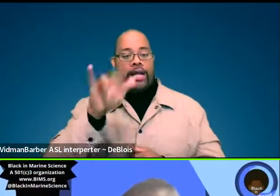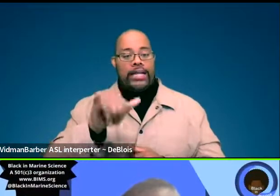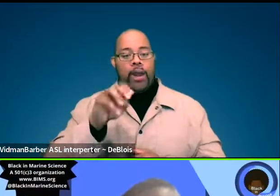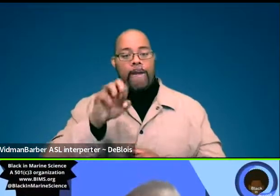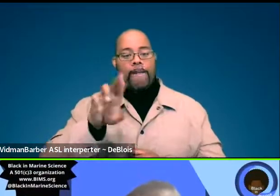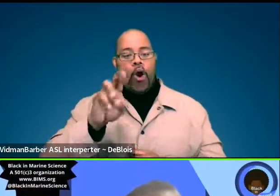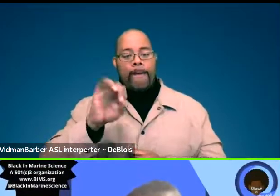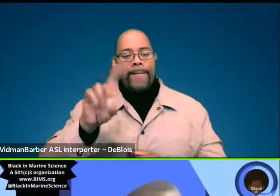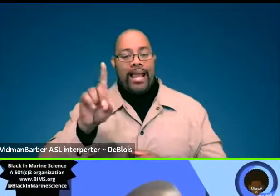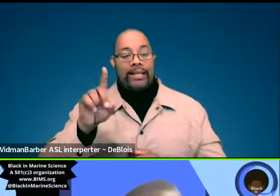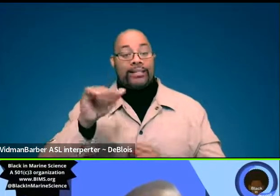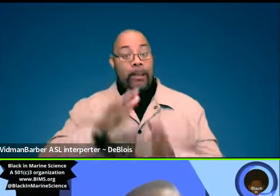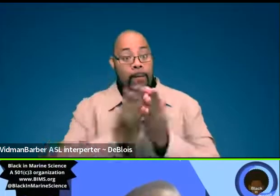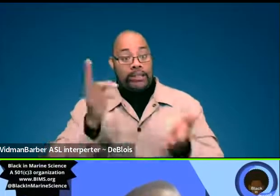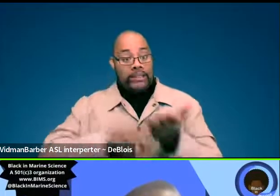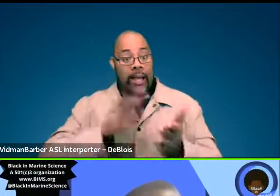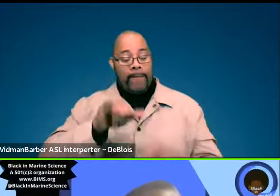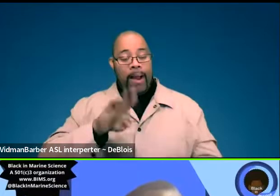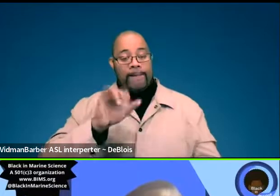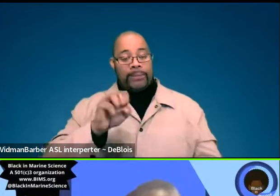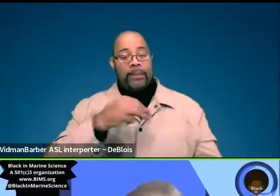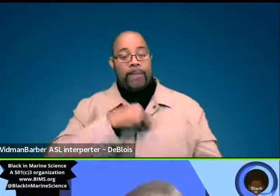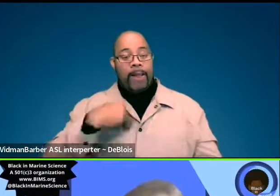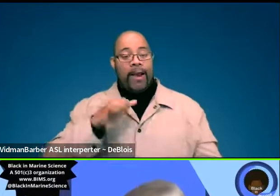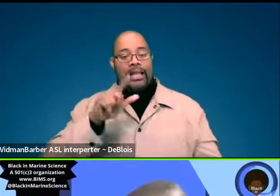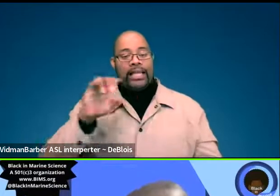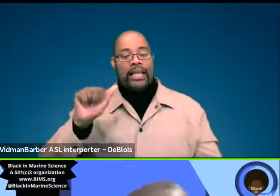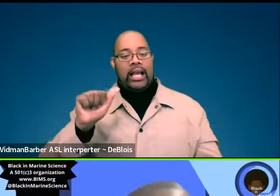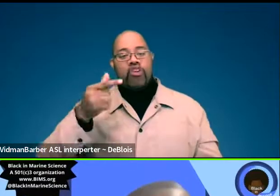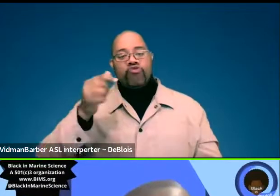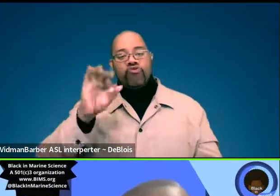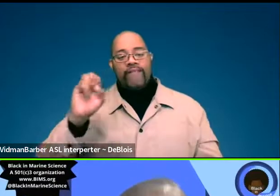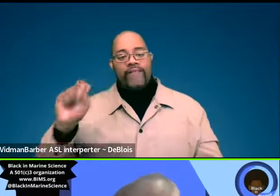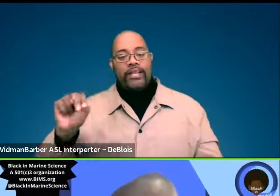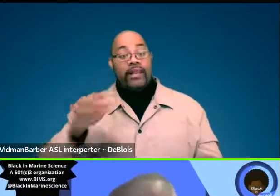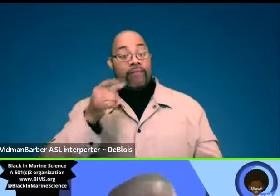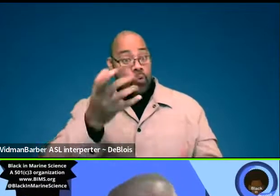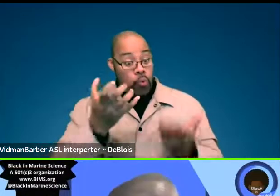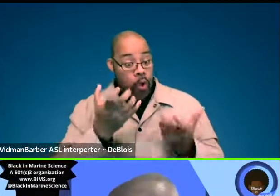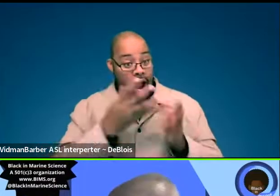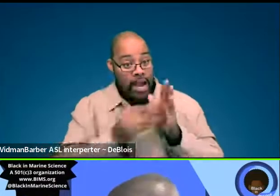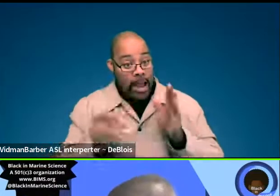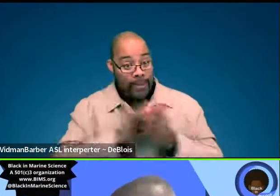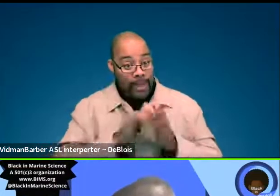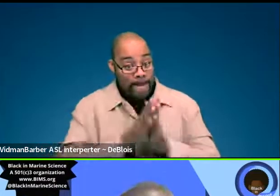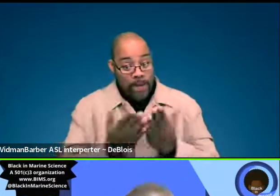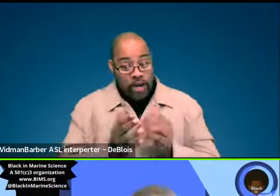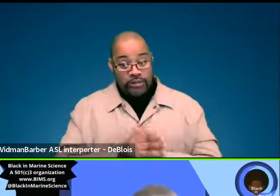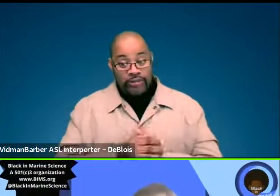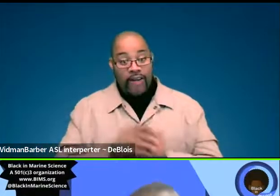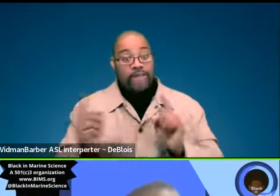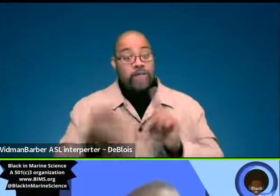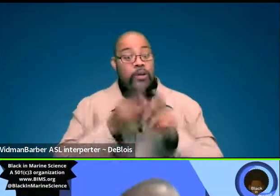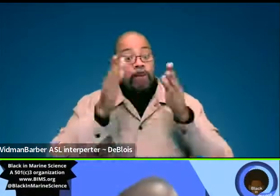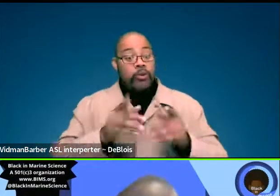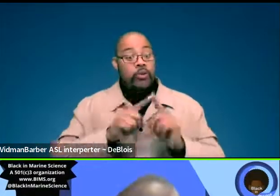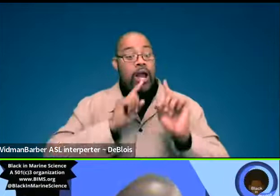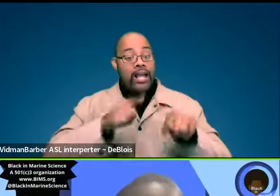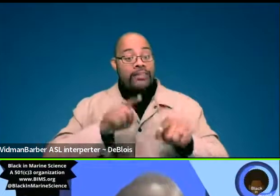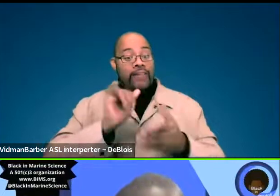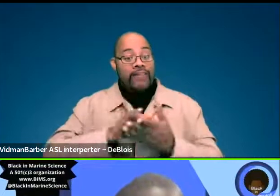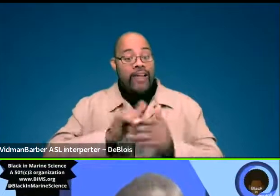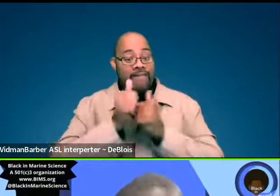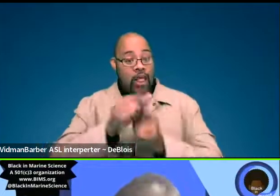a book and it's signed by BIMS member Aaliyah Griffith. If you want a copy of this book, be the first person to answer